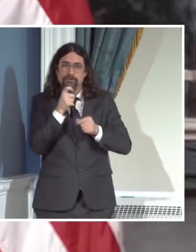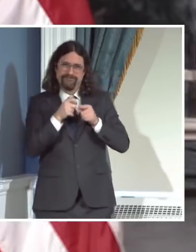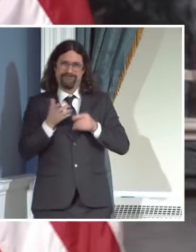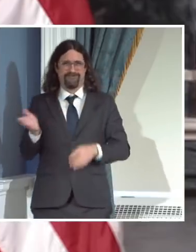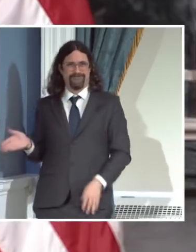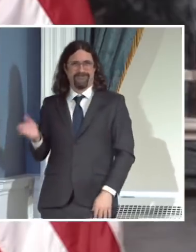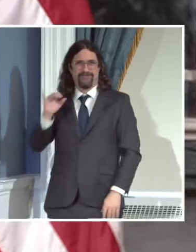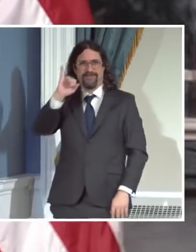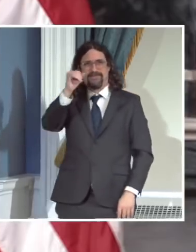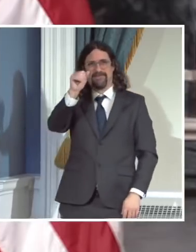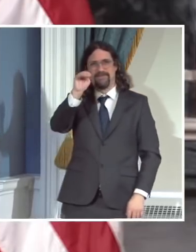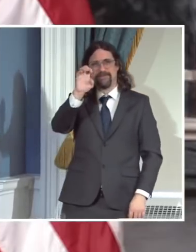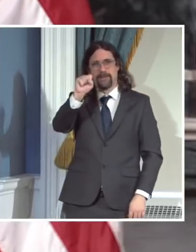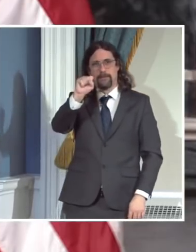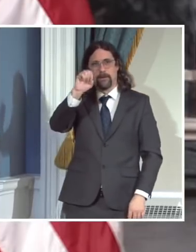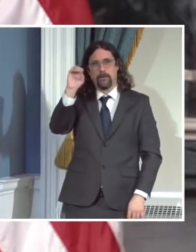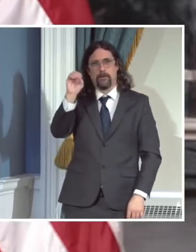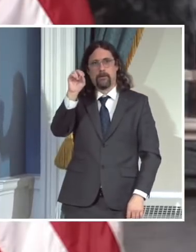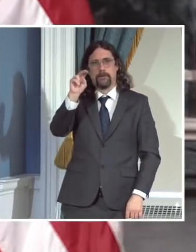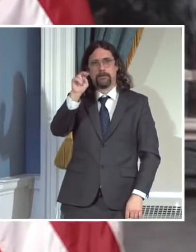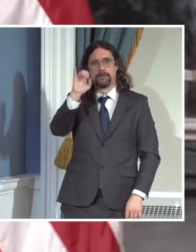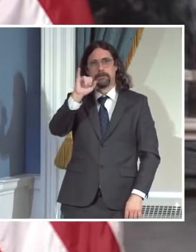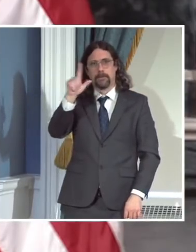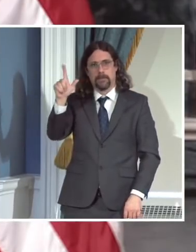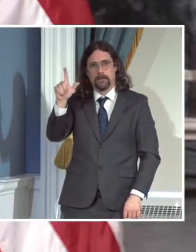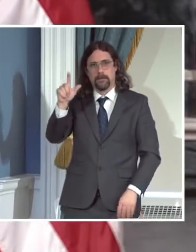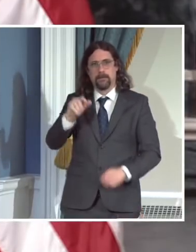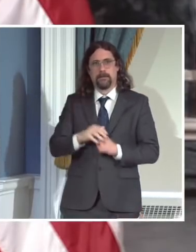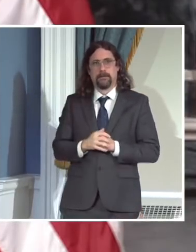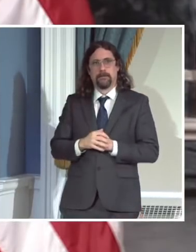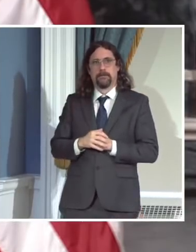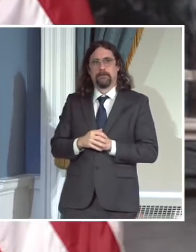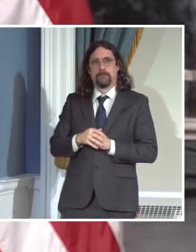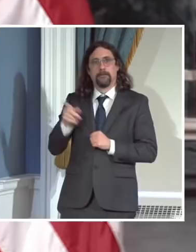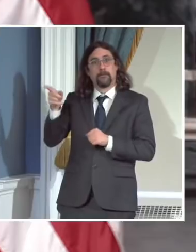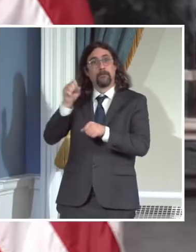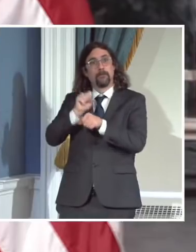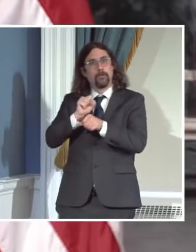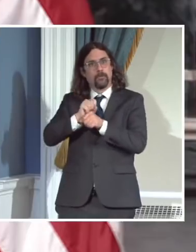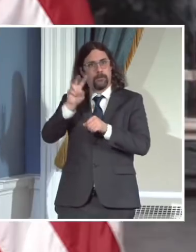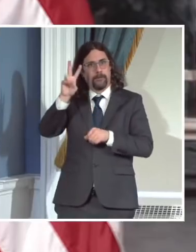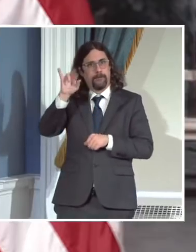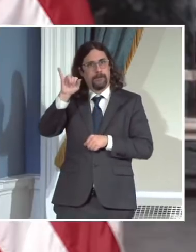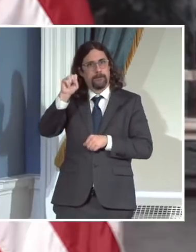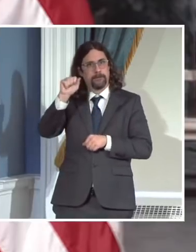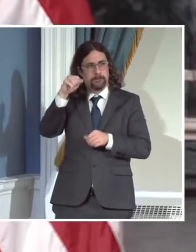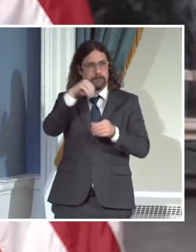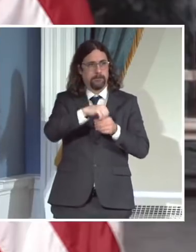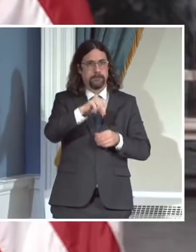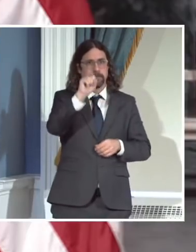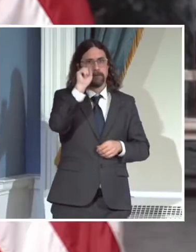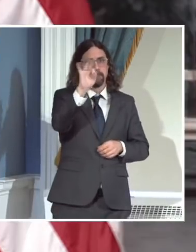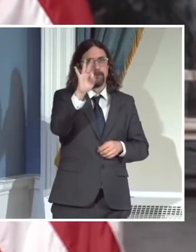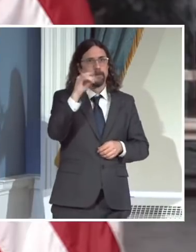every day, but it seemed like every hour, Jimmy was sending me reports, updating me, telling me what he saw, telling me what he thought would